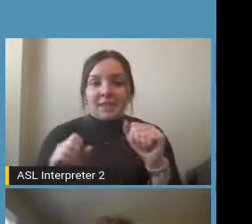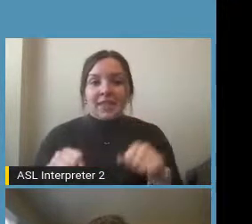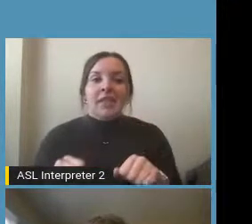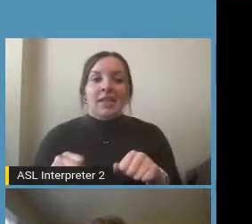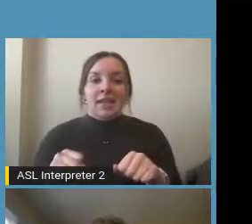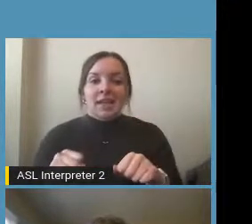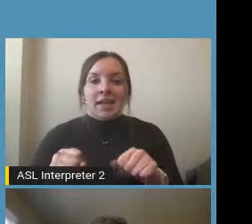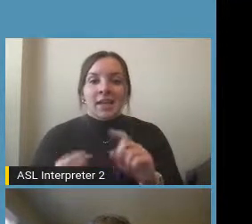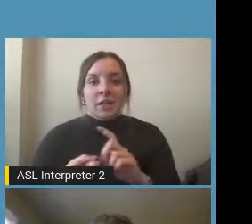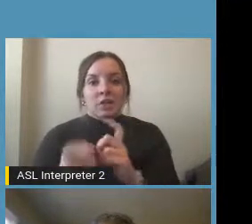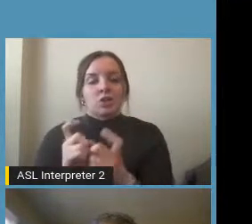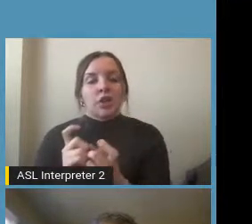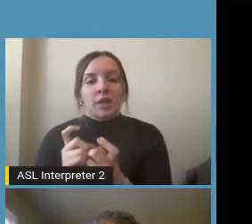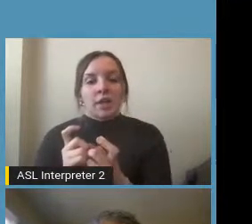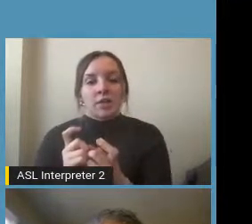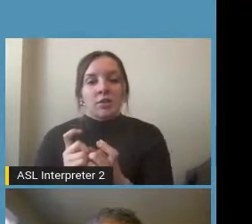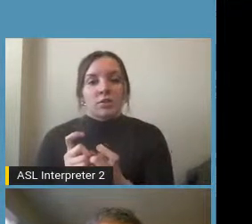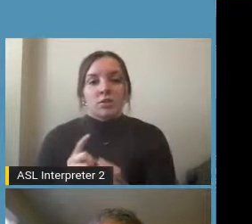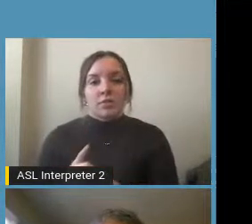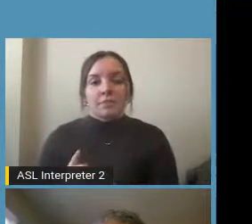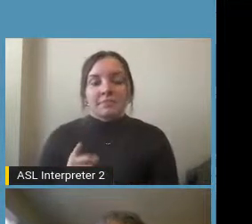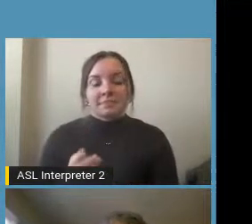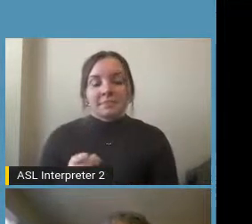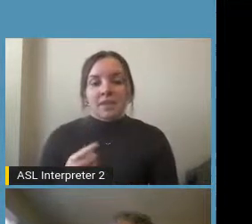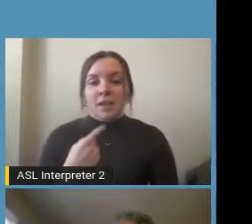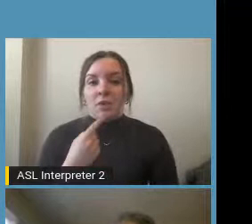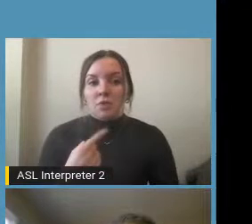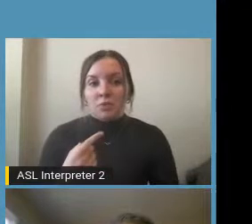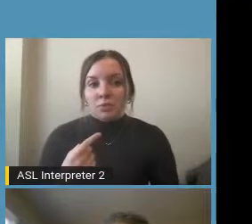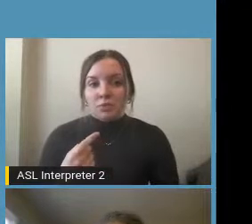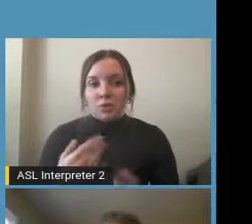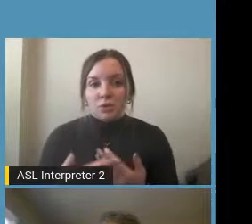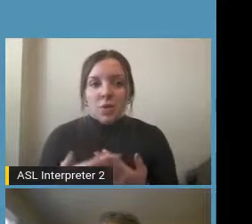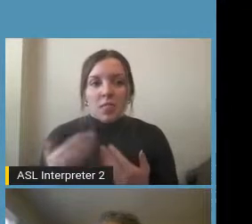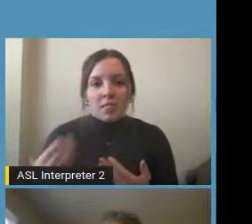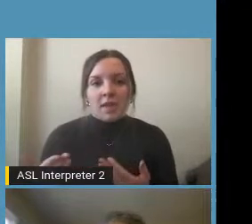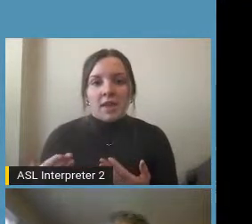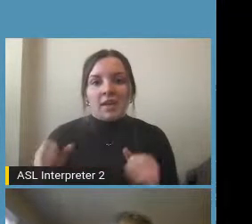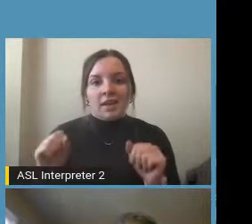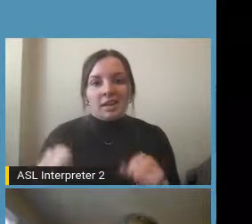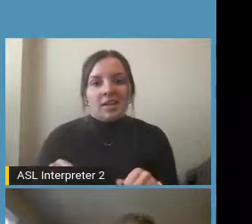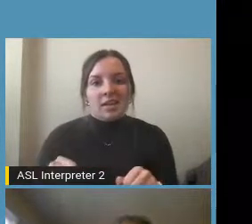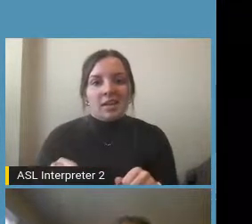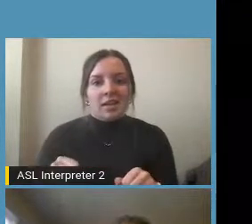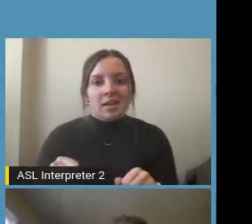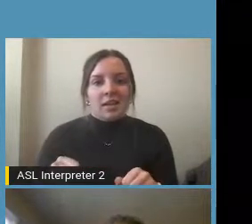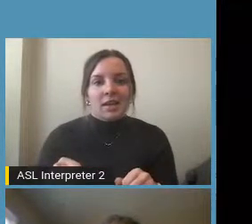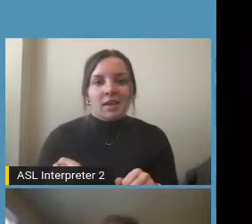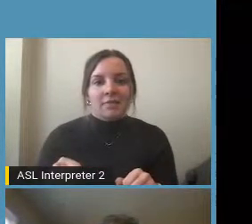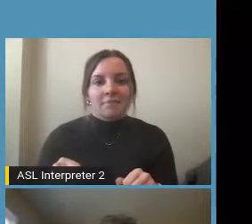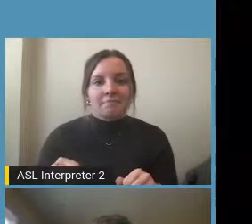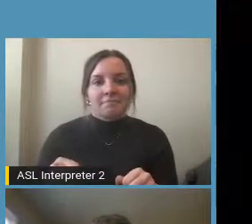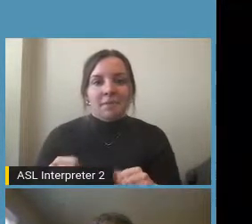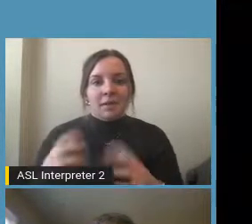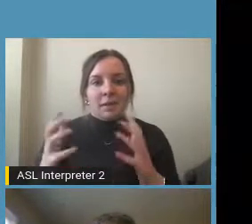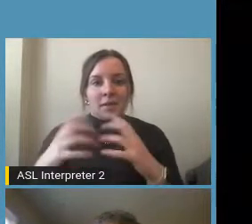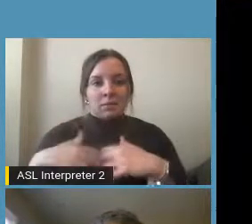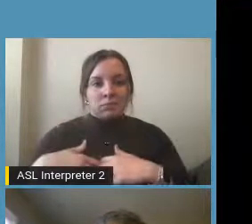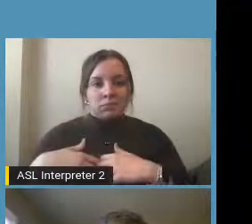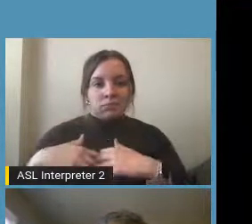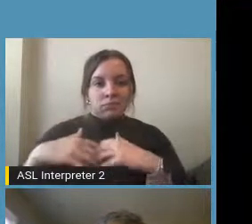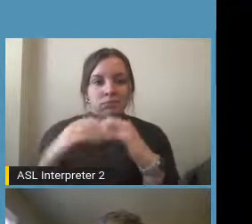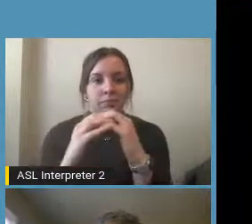the original object and repair and restore it in the digital space to a more accurate representation of what it was